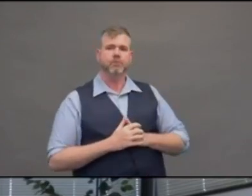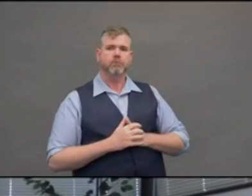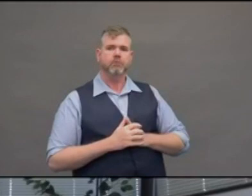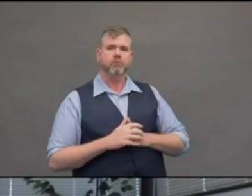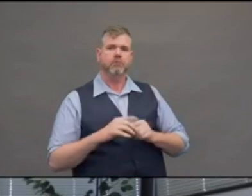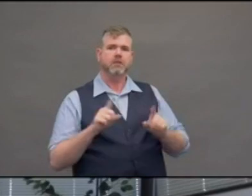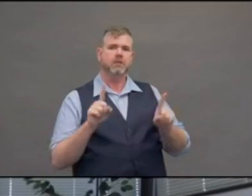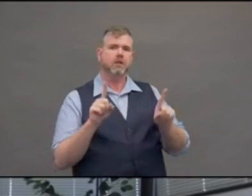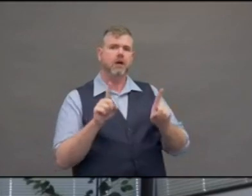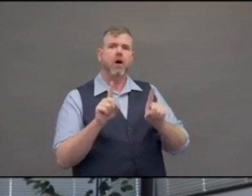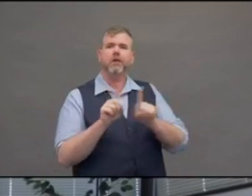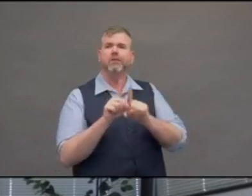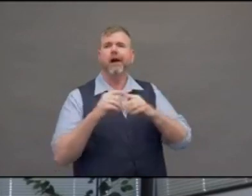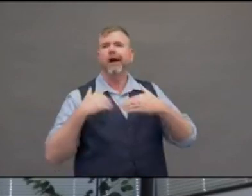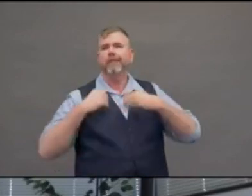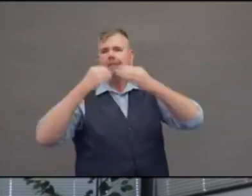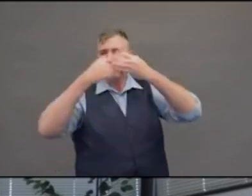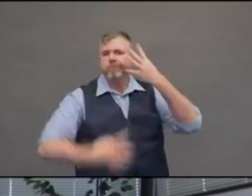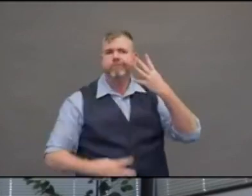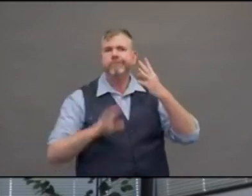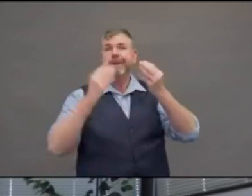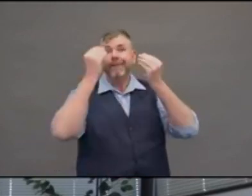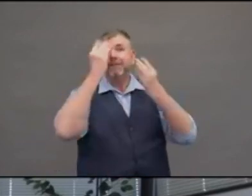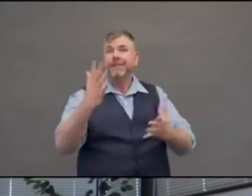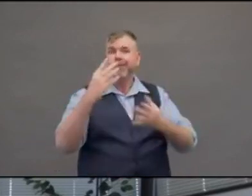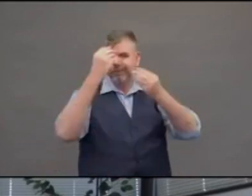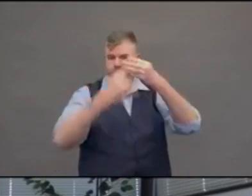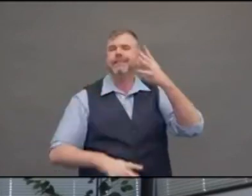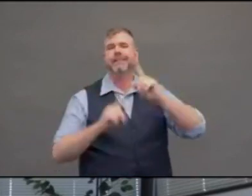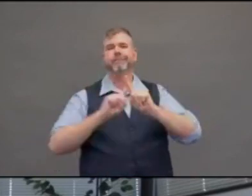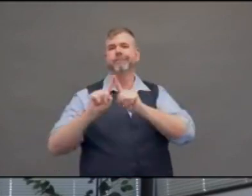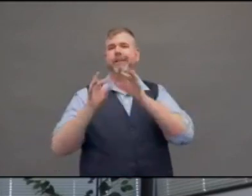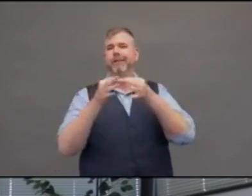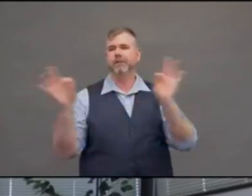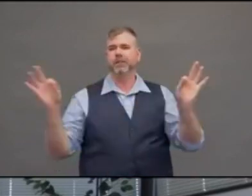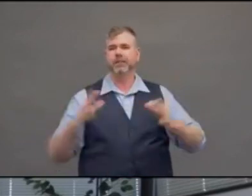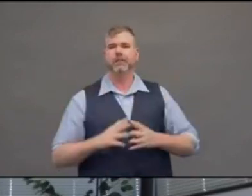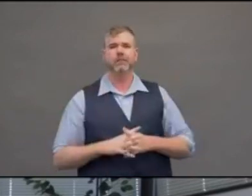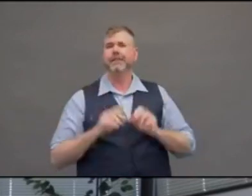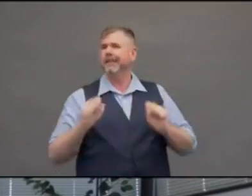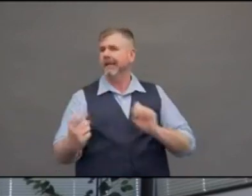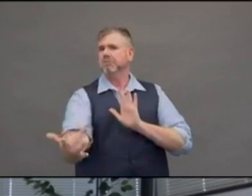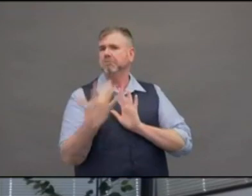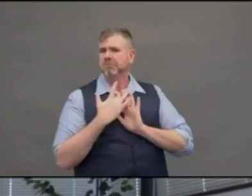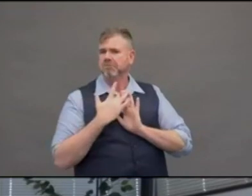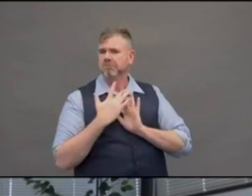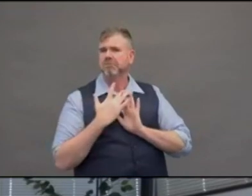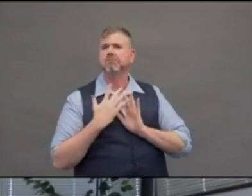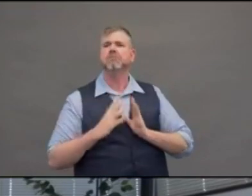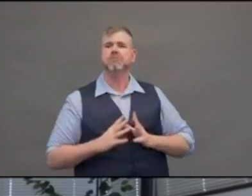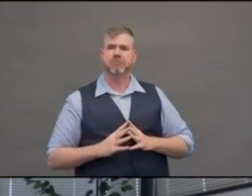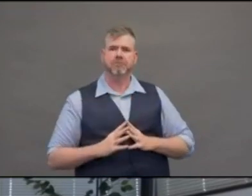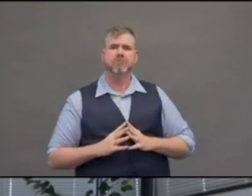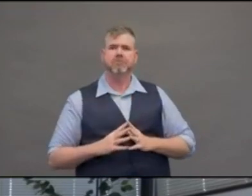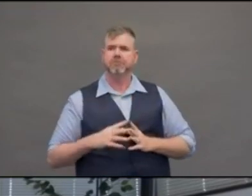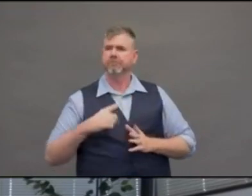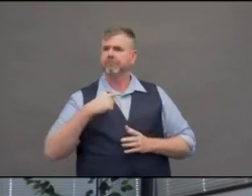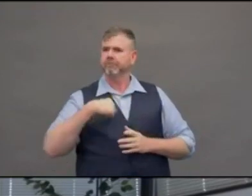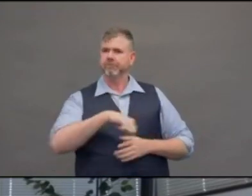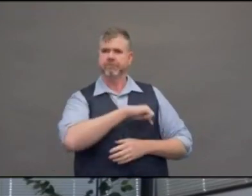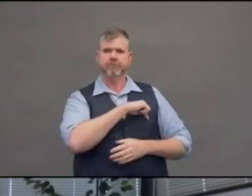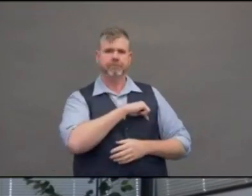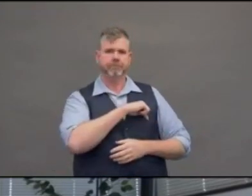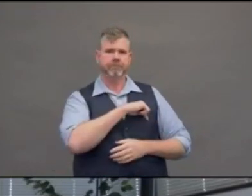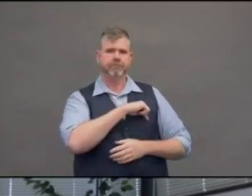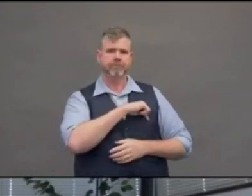multiple languages, and feel free to contact us. We have a team of people in the Public Information Office that are ready to respond